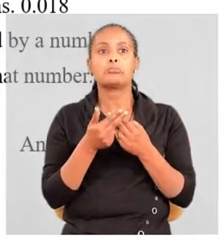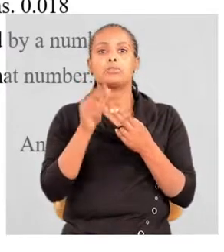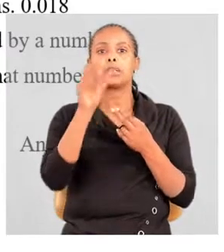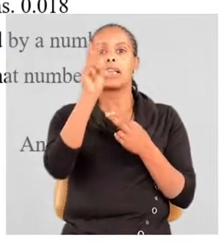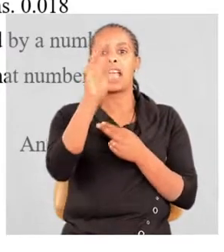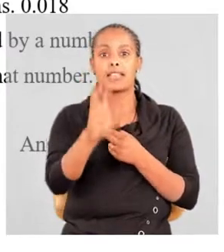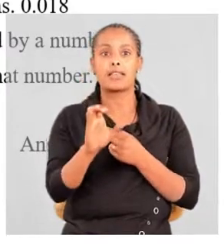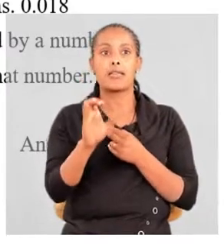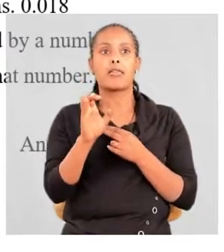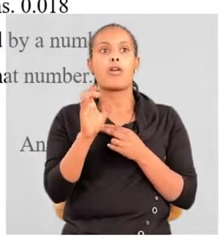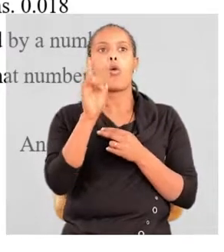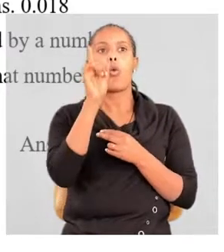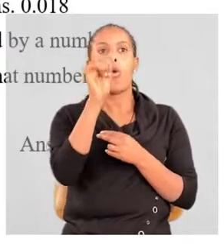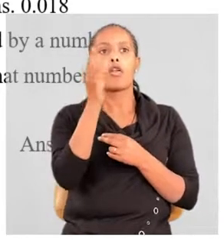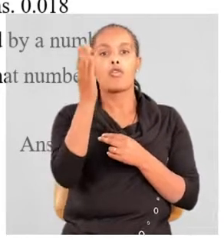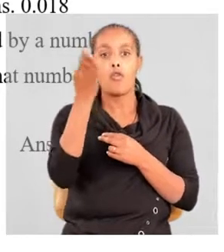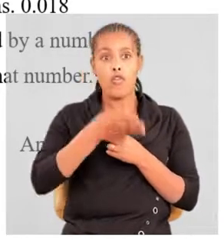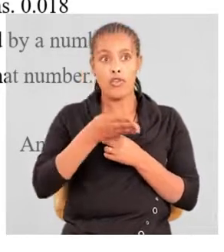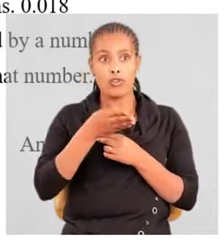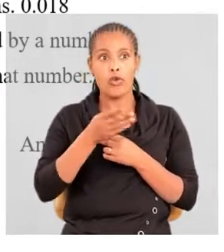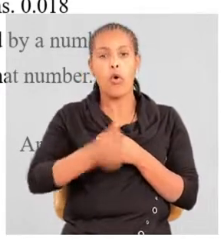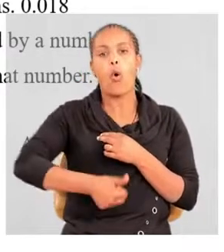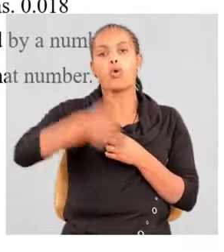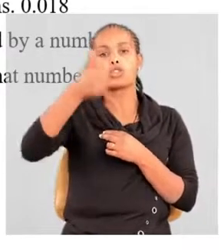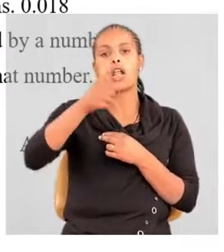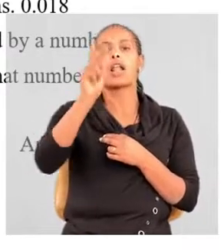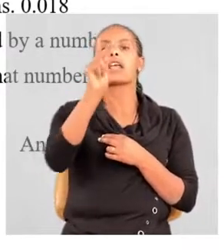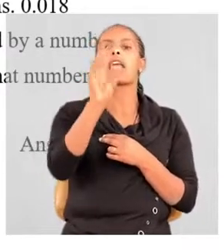equal 1 over original Kc.